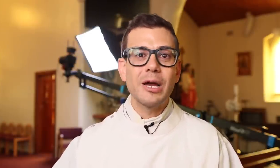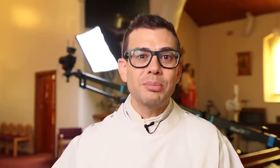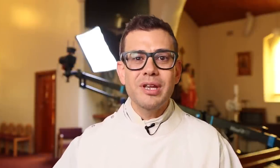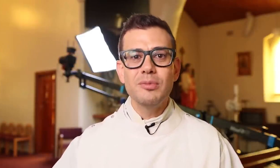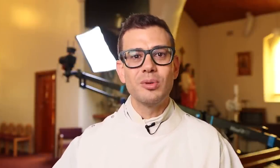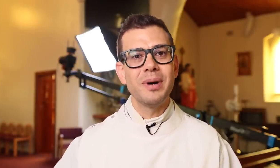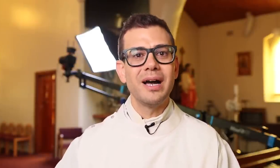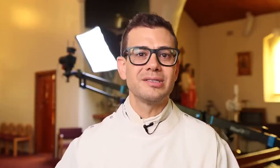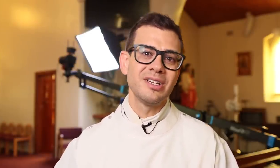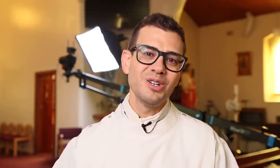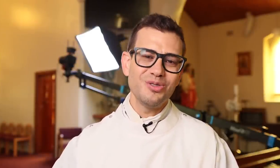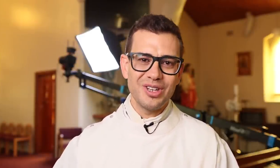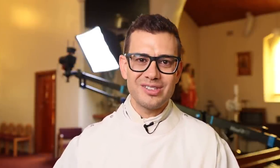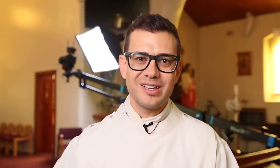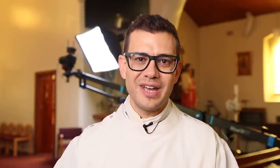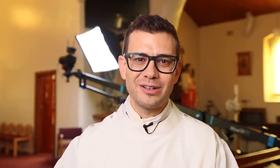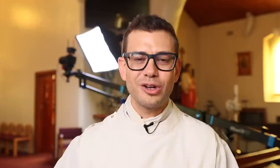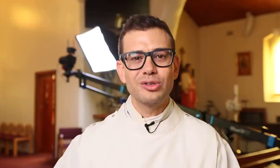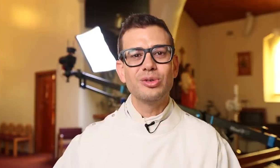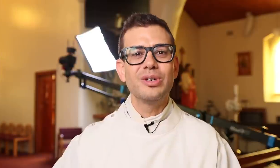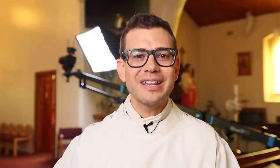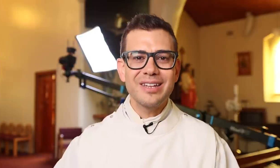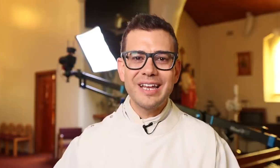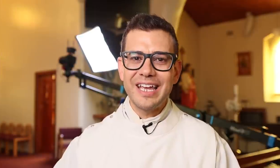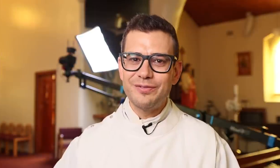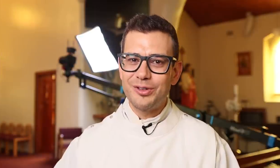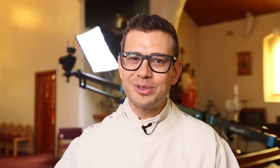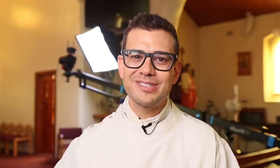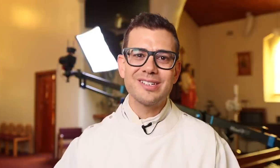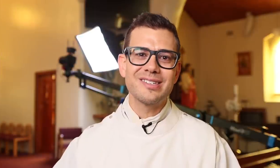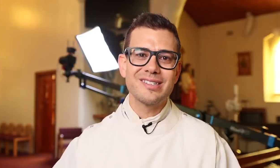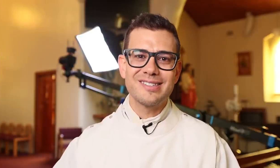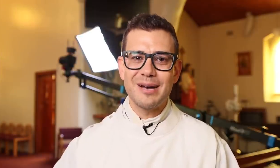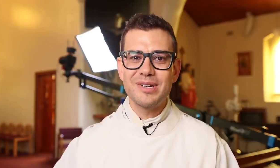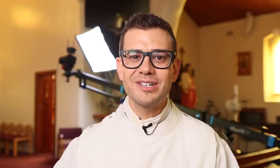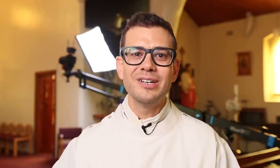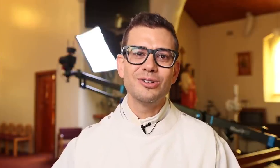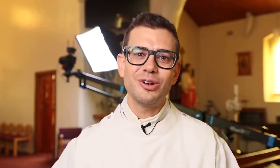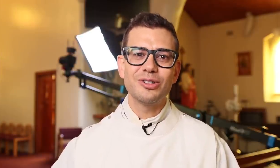if you'd like a premium pass for this event, go to